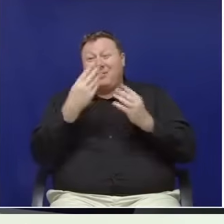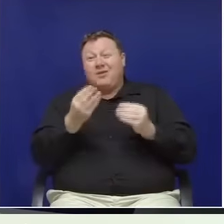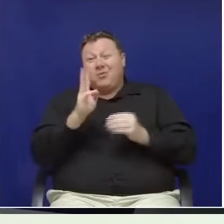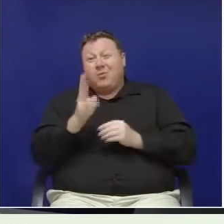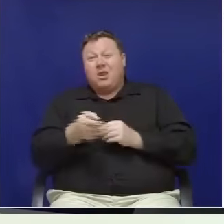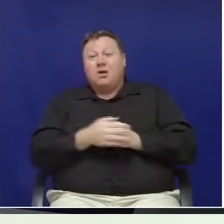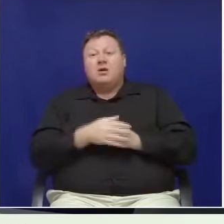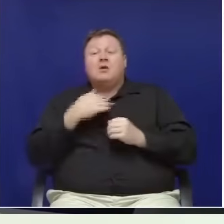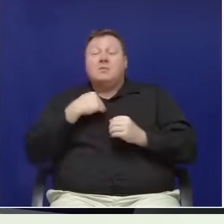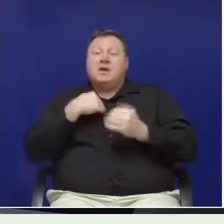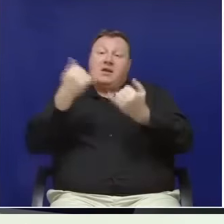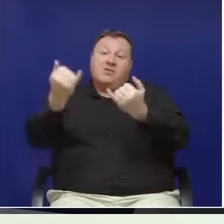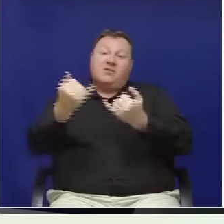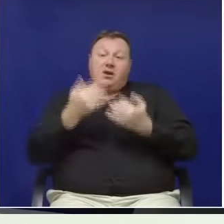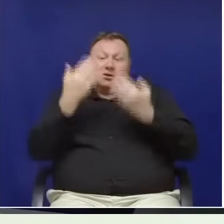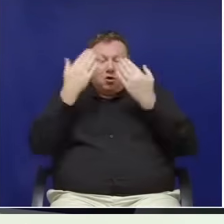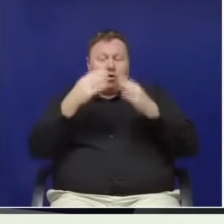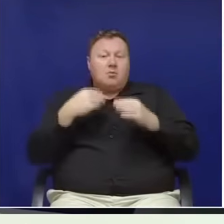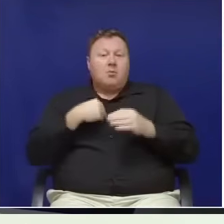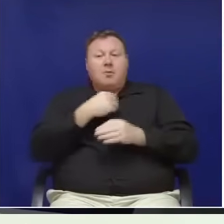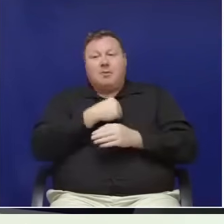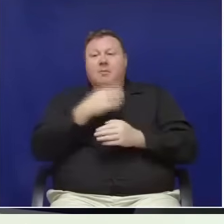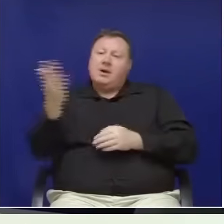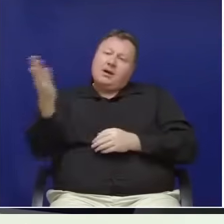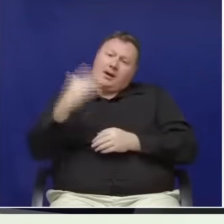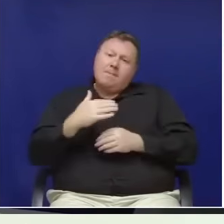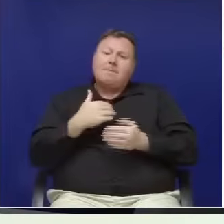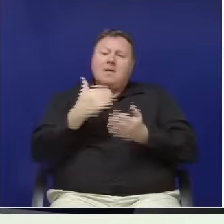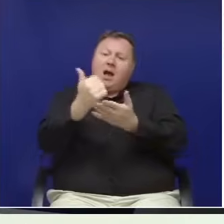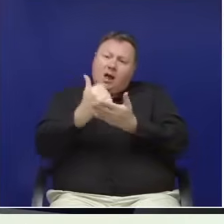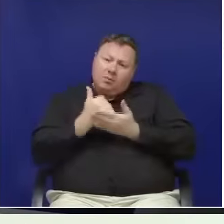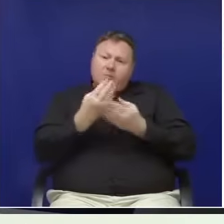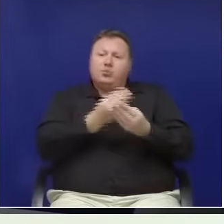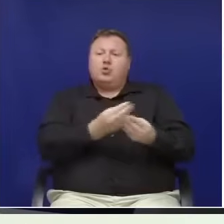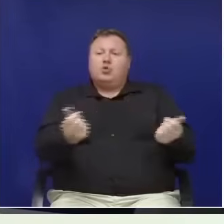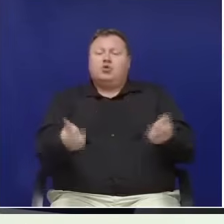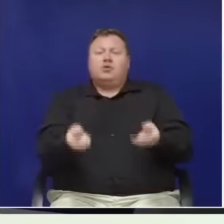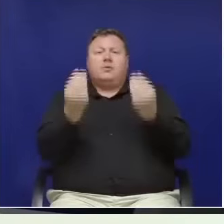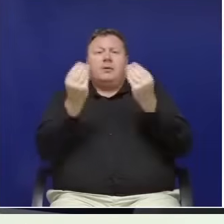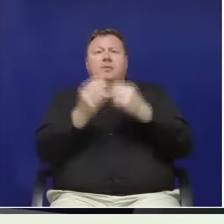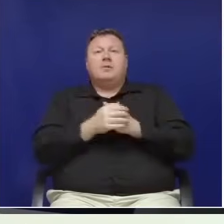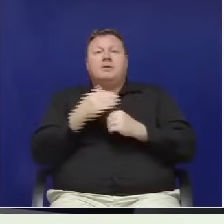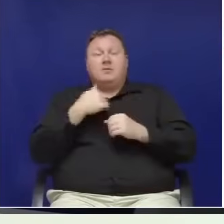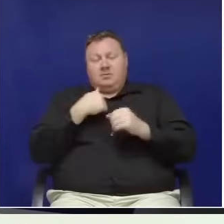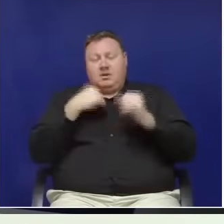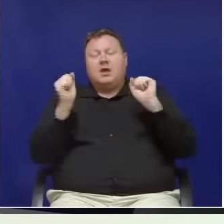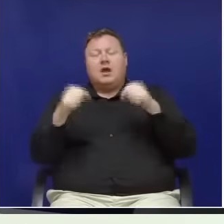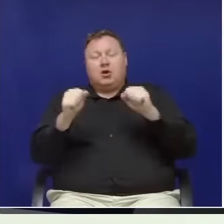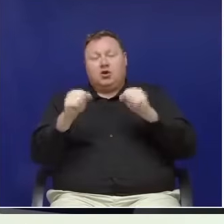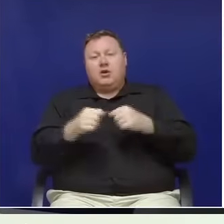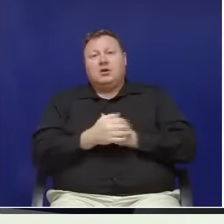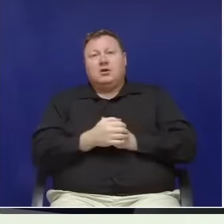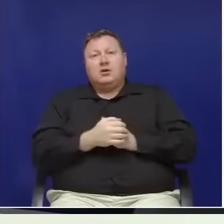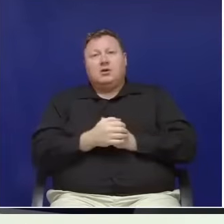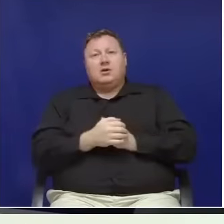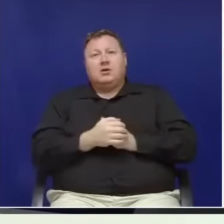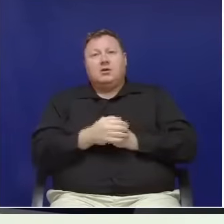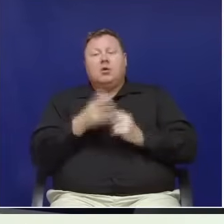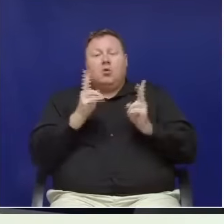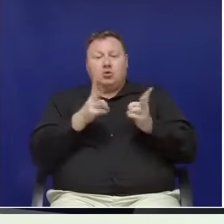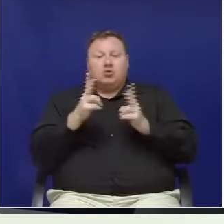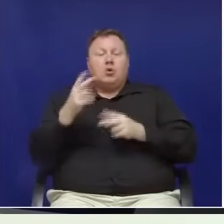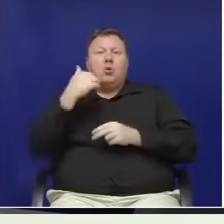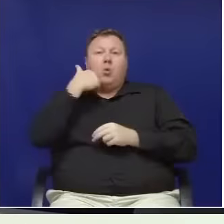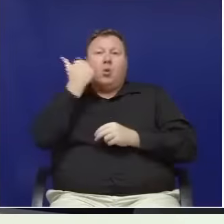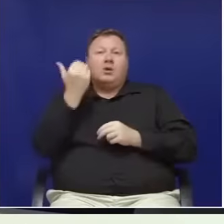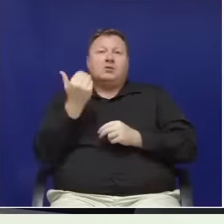I invite the Honourable Member, come forward and let's see how we can solve it. I agree with him, and I also want